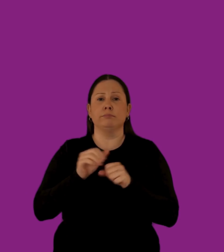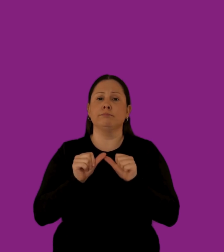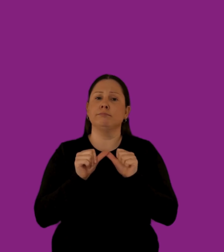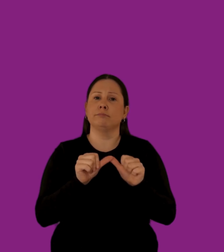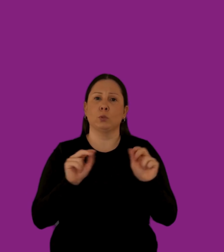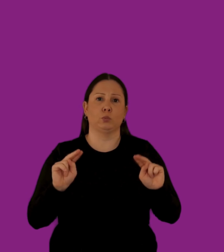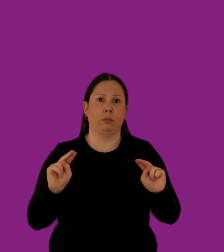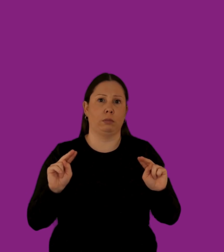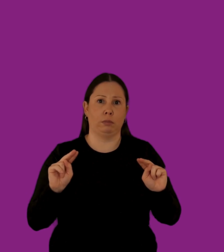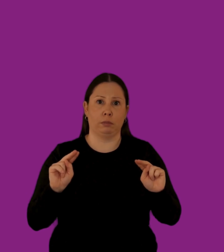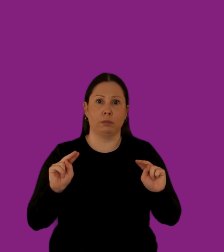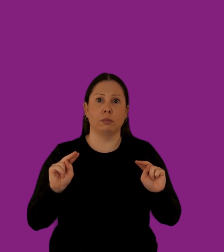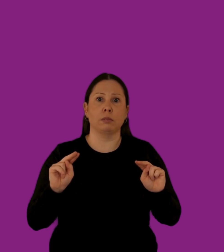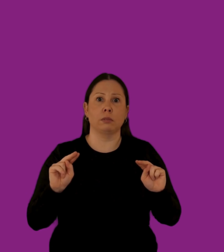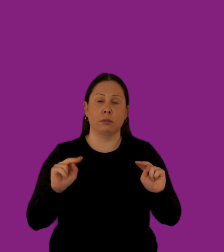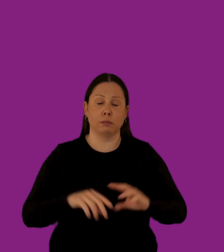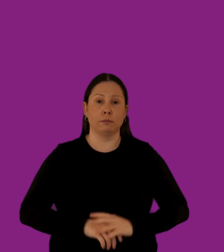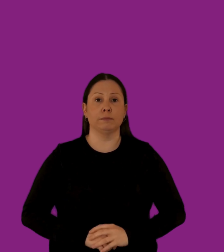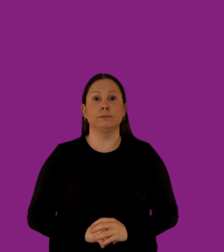surprises.